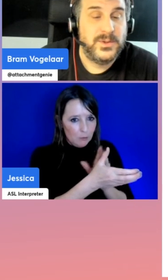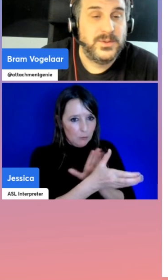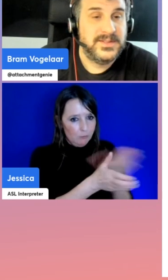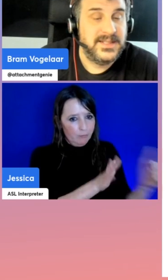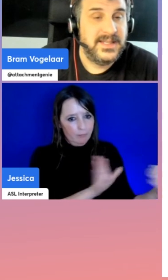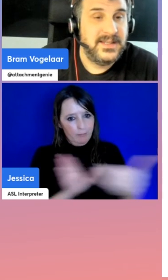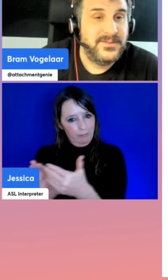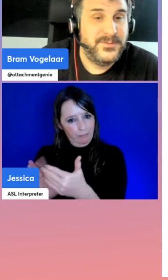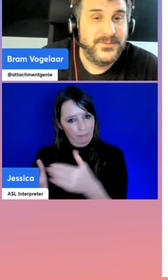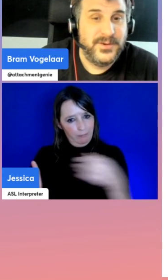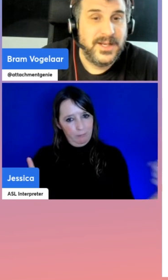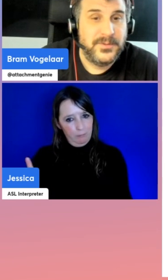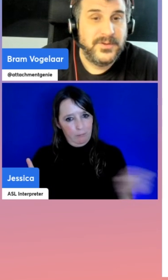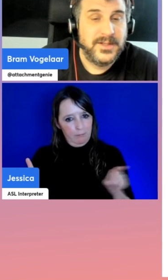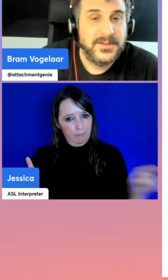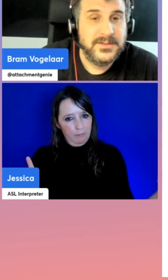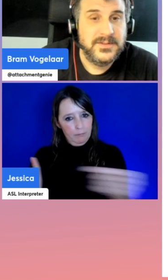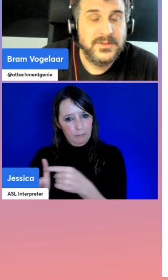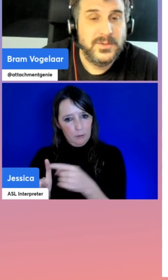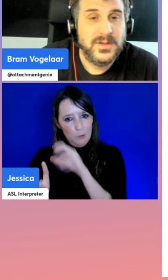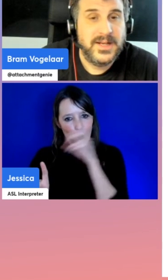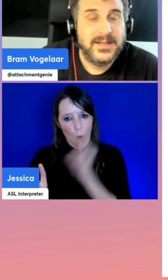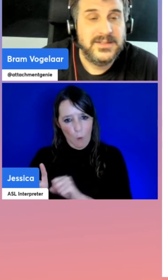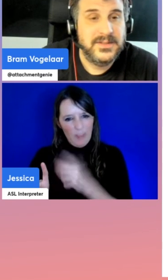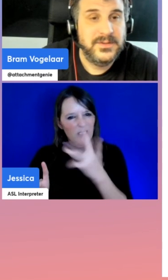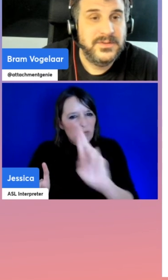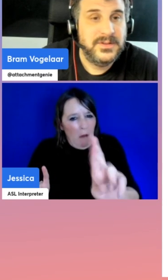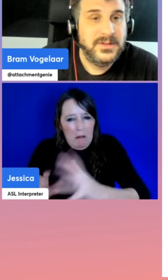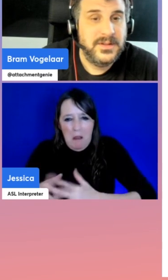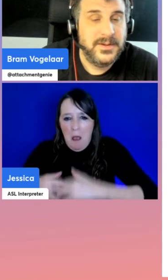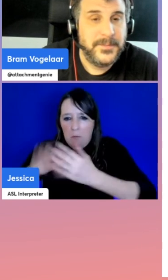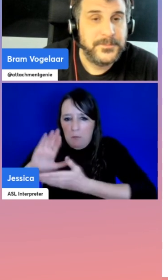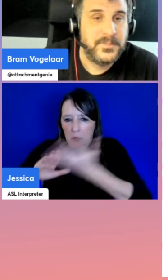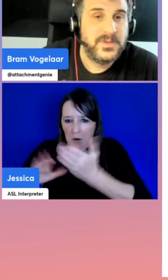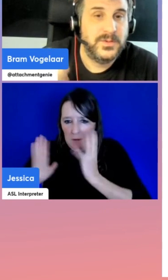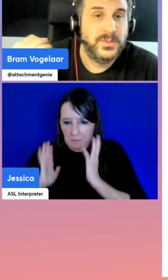one of the old ones that is fully up and running. So we're going to actually use